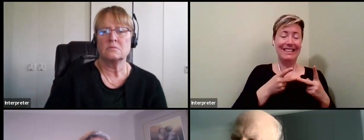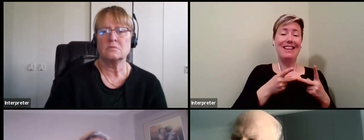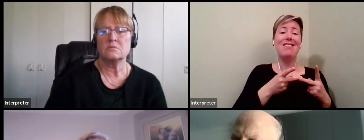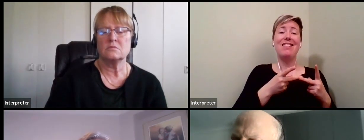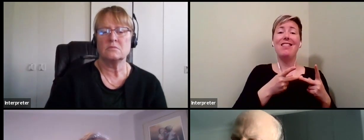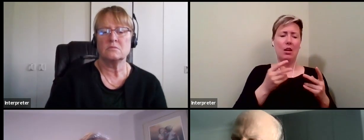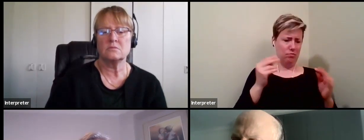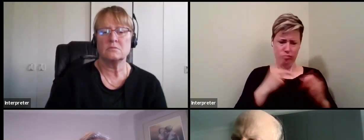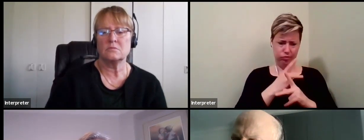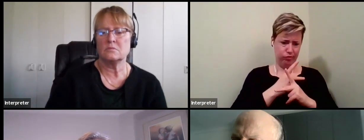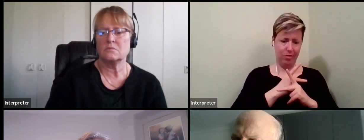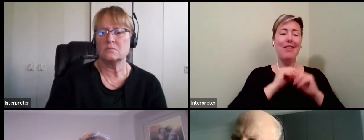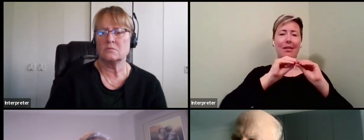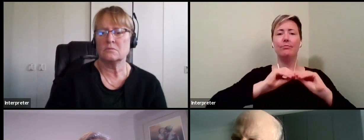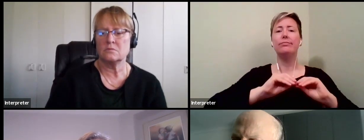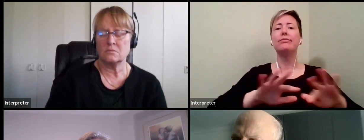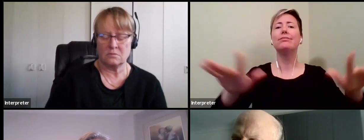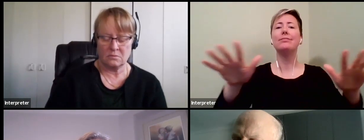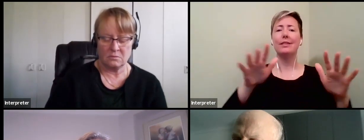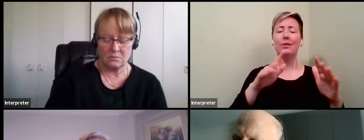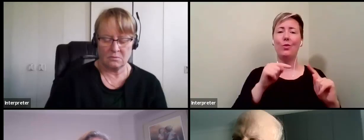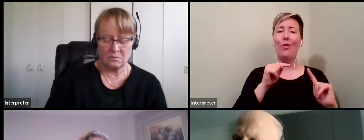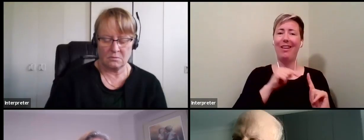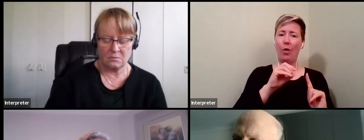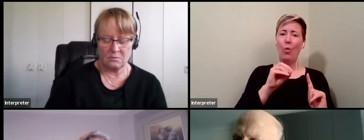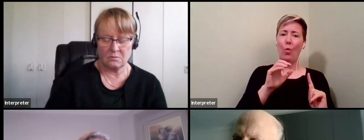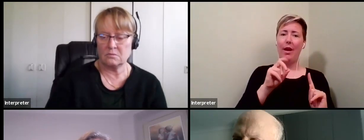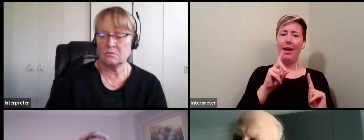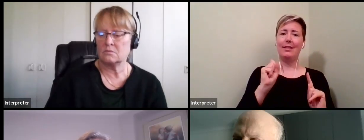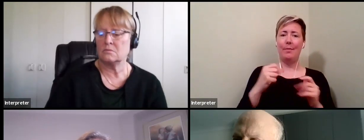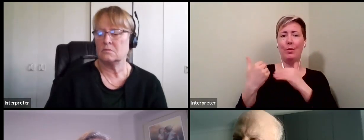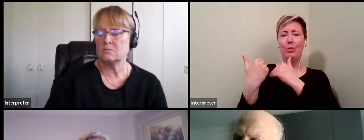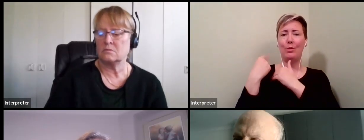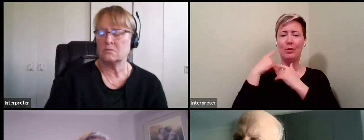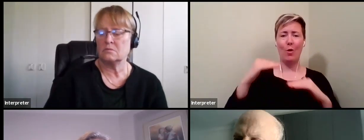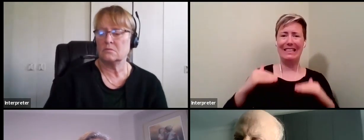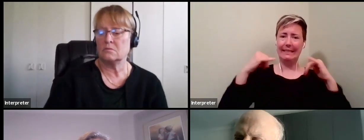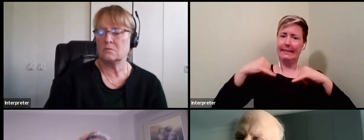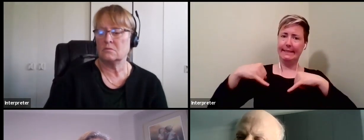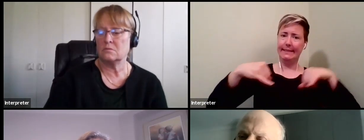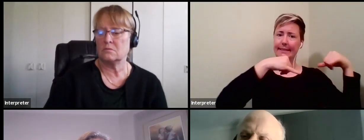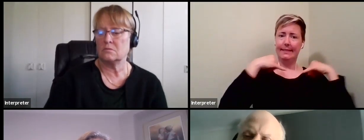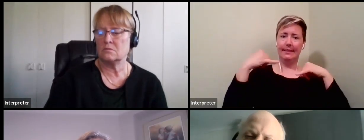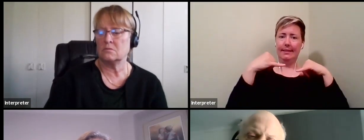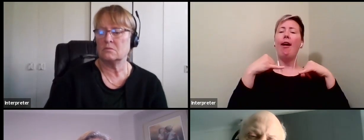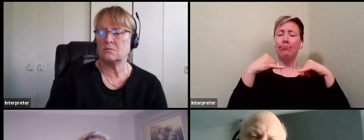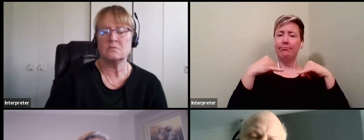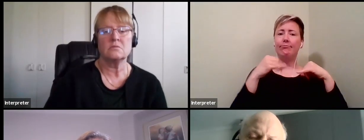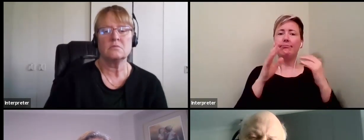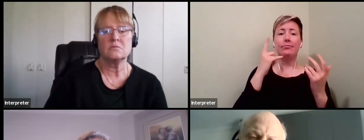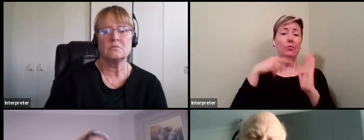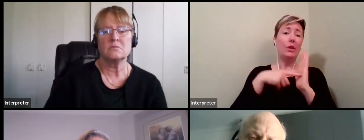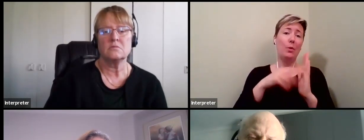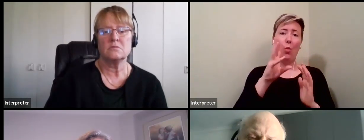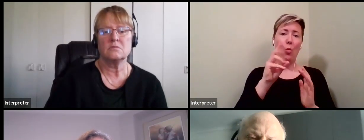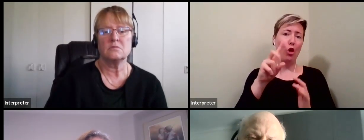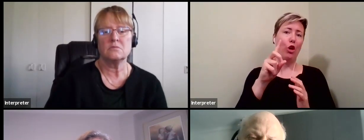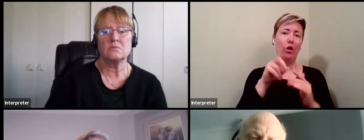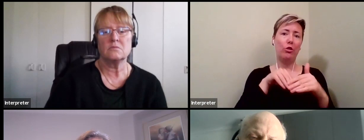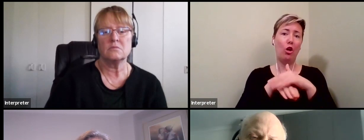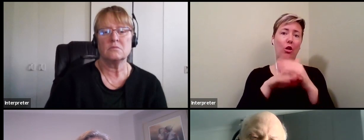do have a standard of excellence, a common standard of this is what an accessible Word document is, this is what an